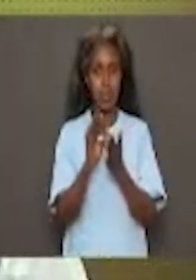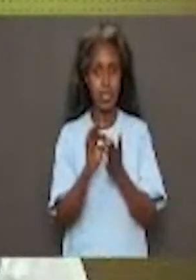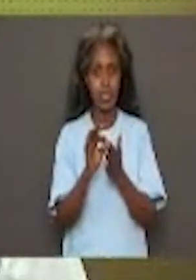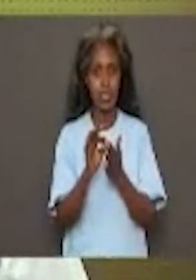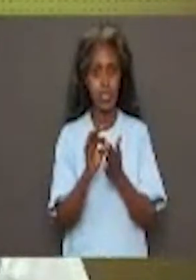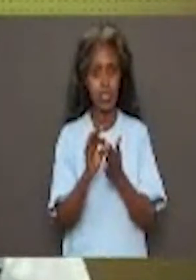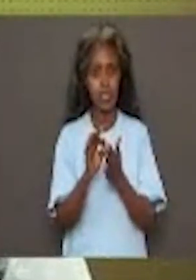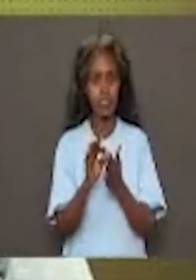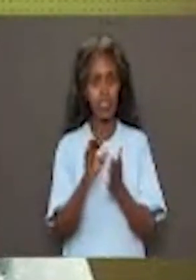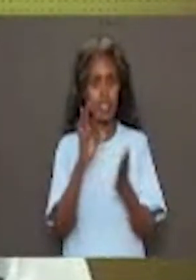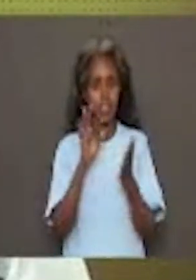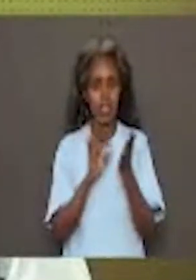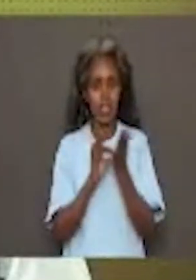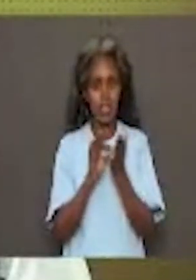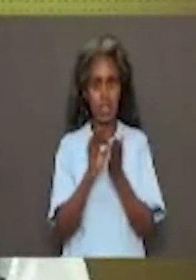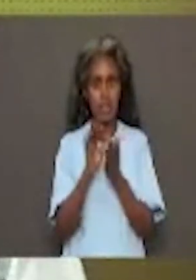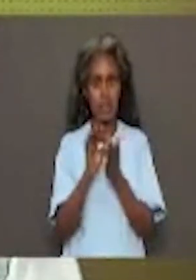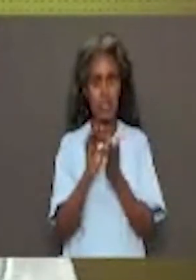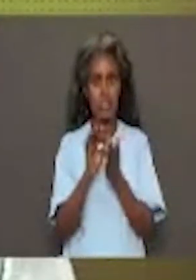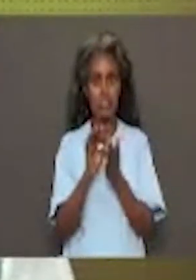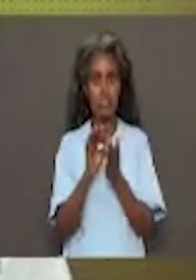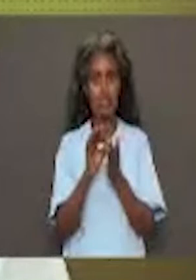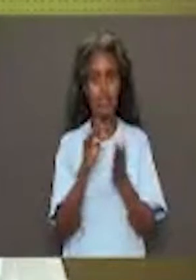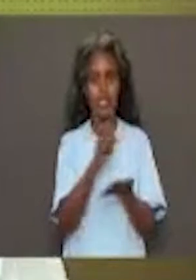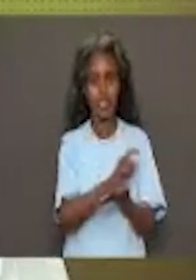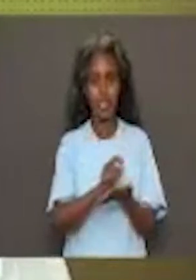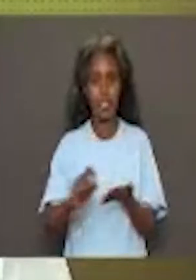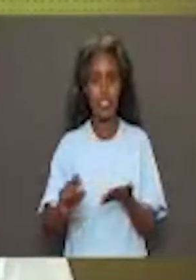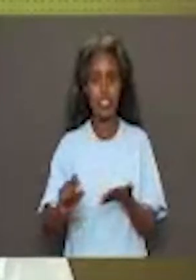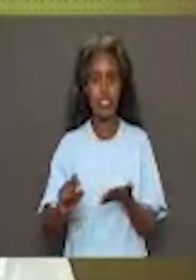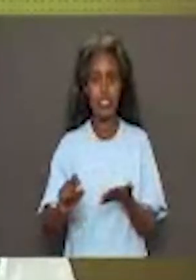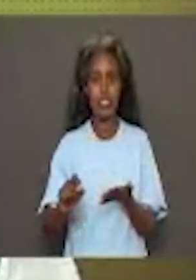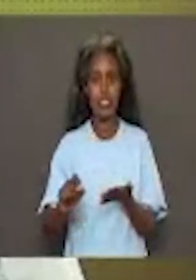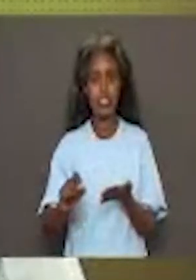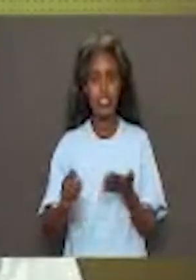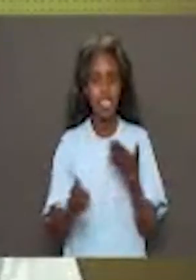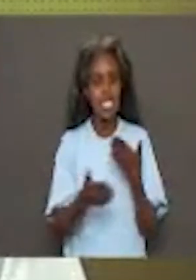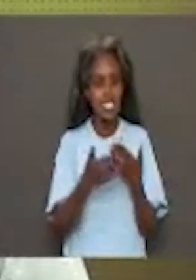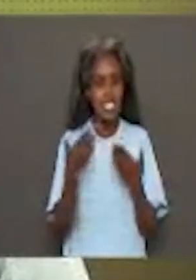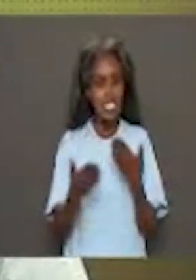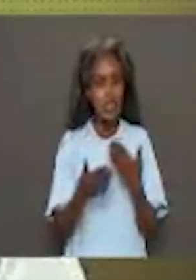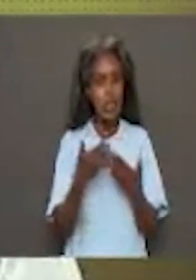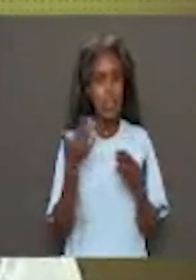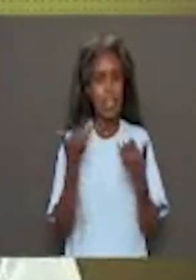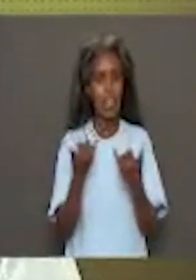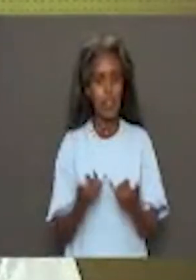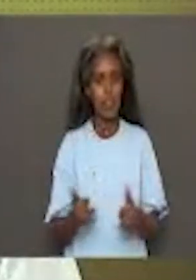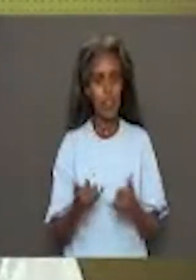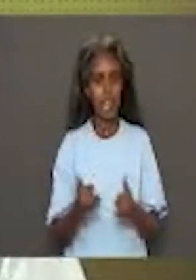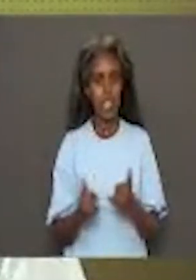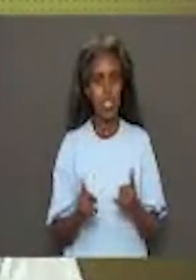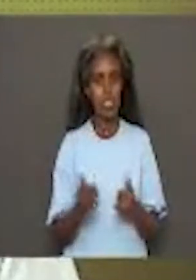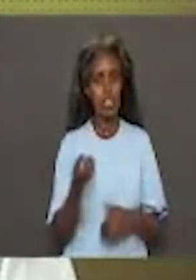numbers are numbers that can be written as simple